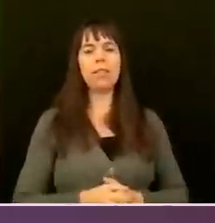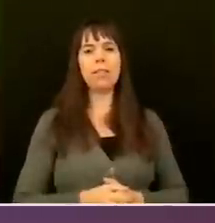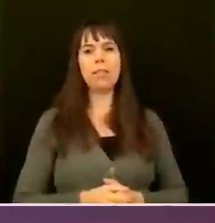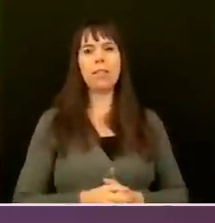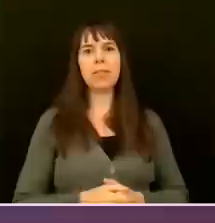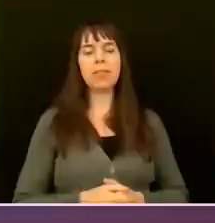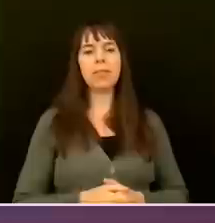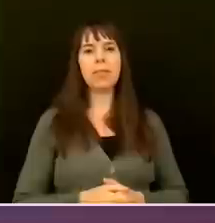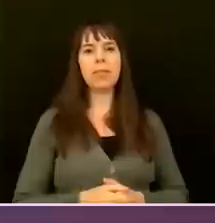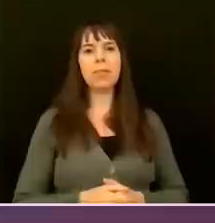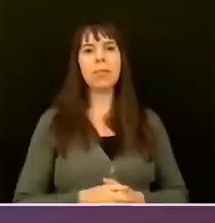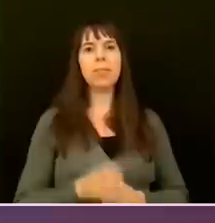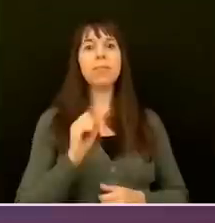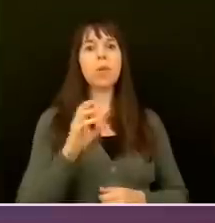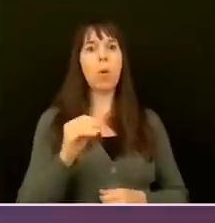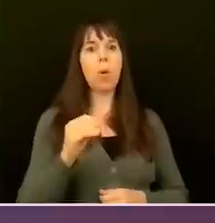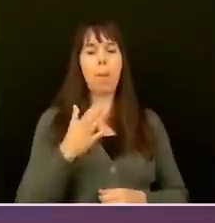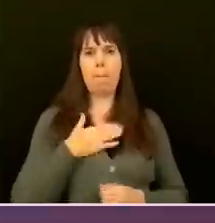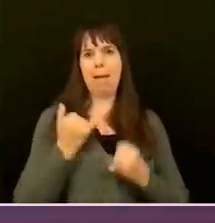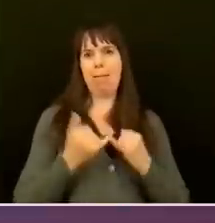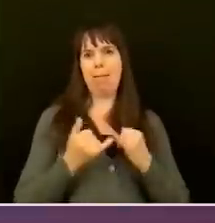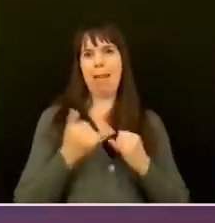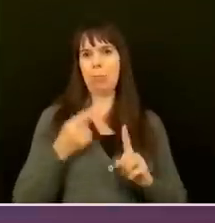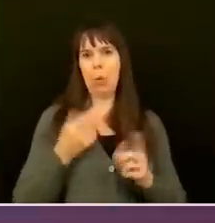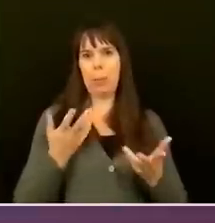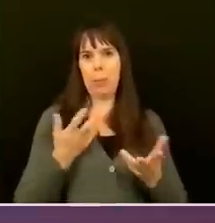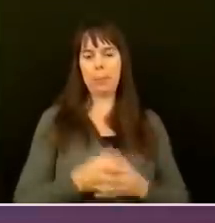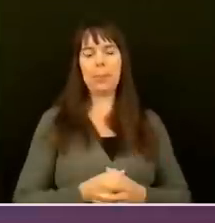And so my final point is this.